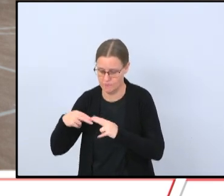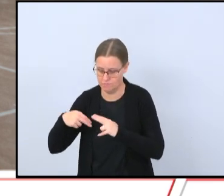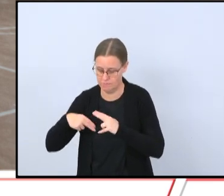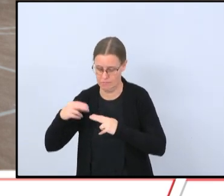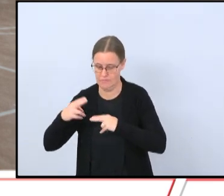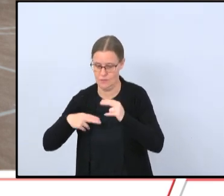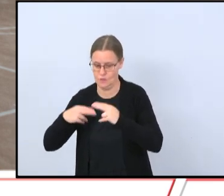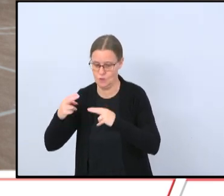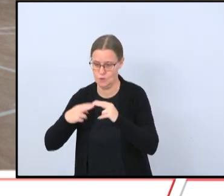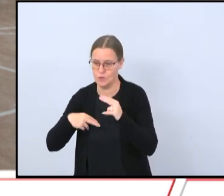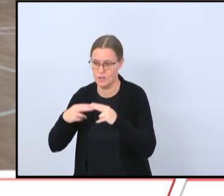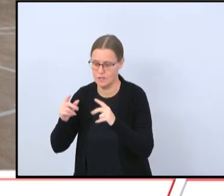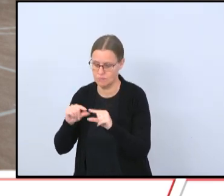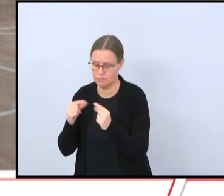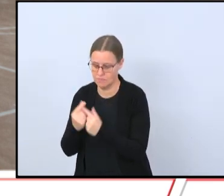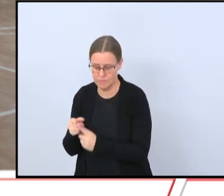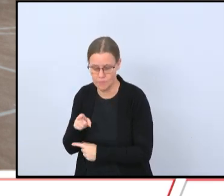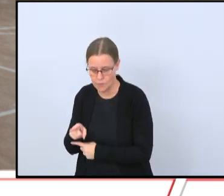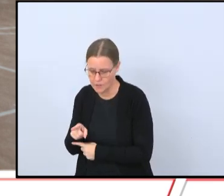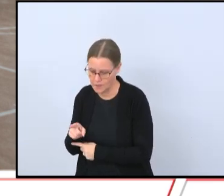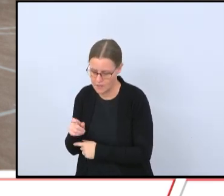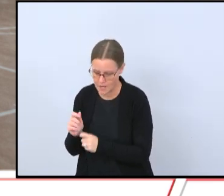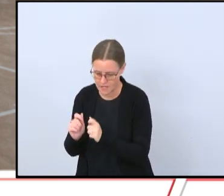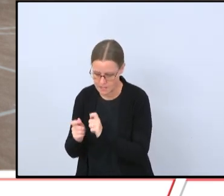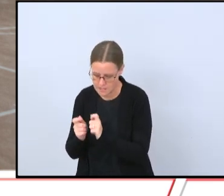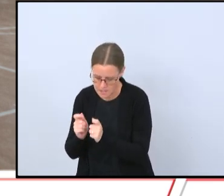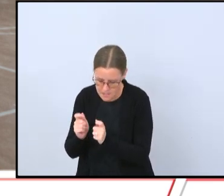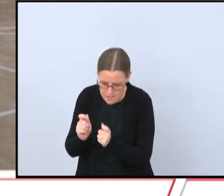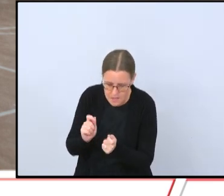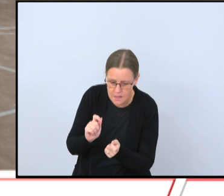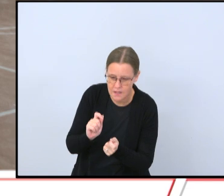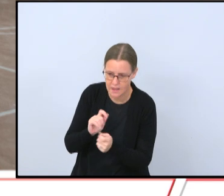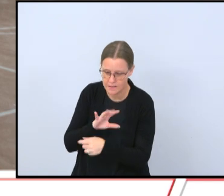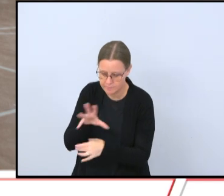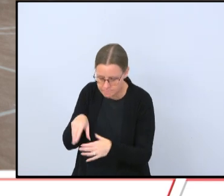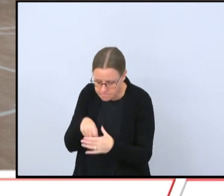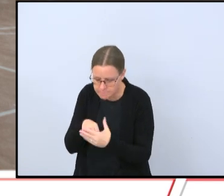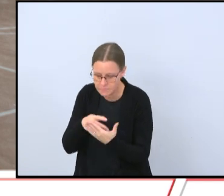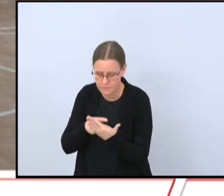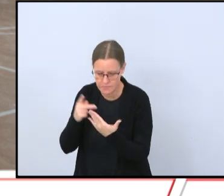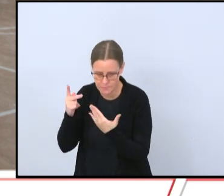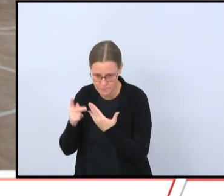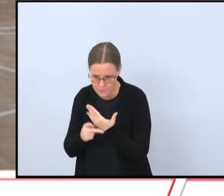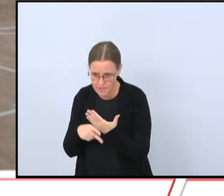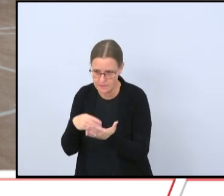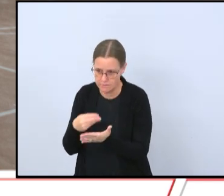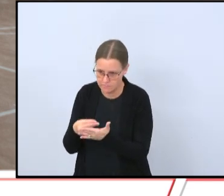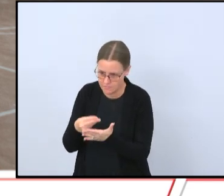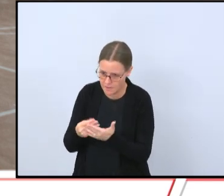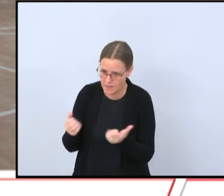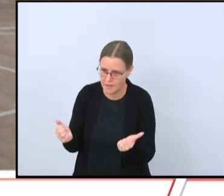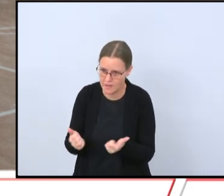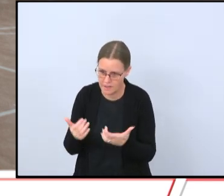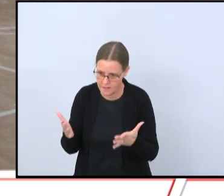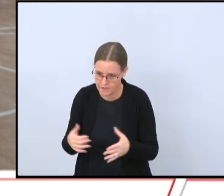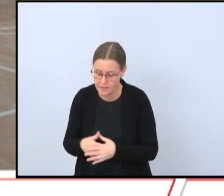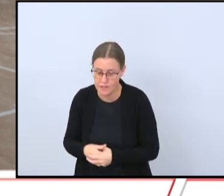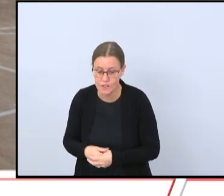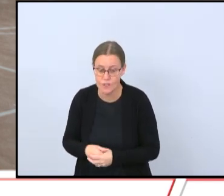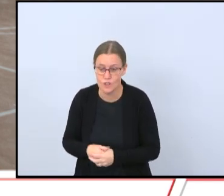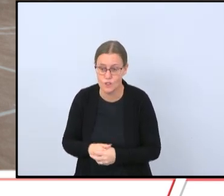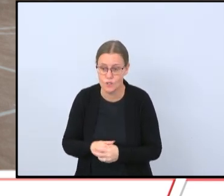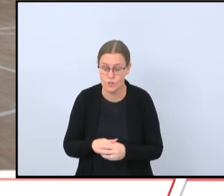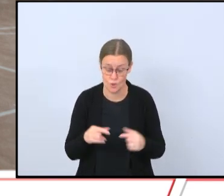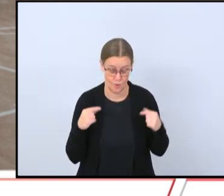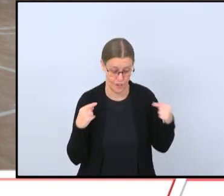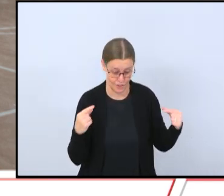partner. They were able to get this in budget, get all the alternates added into the project as well. And in addition to this, we kept the existing gym,